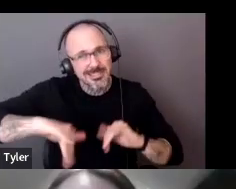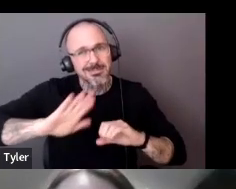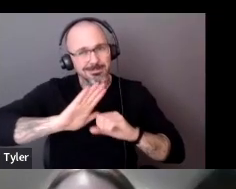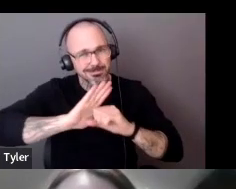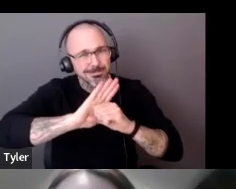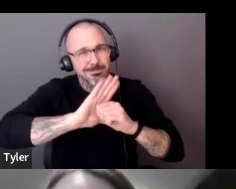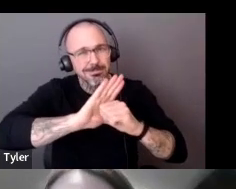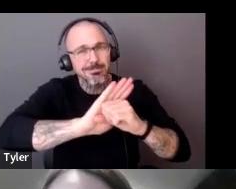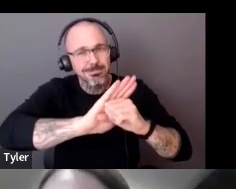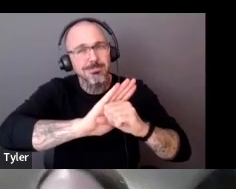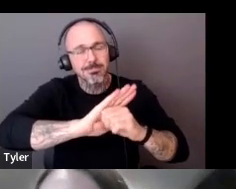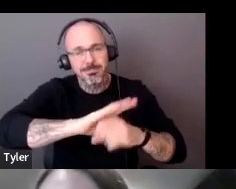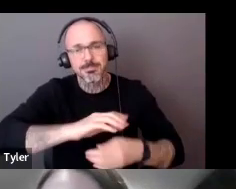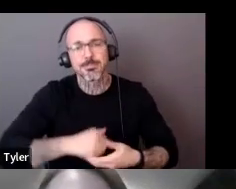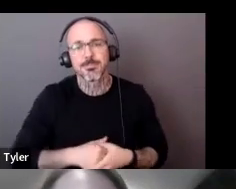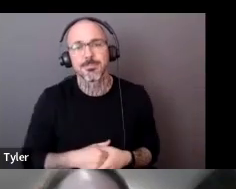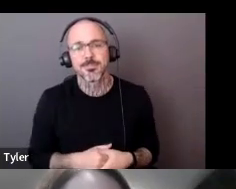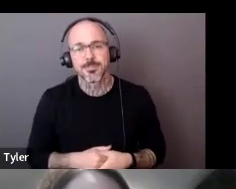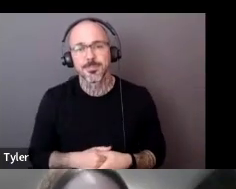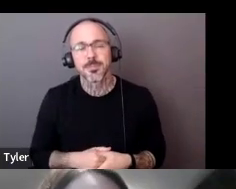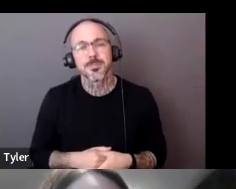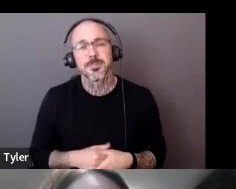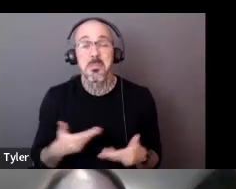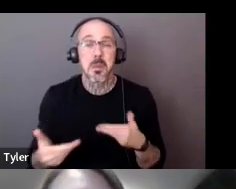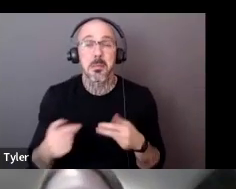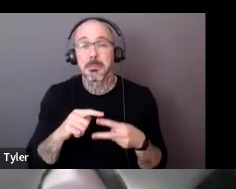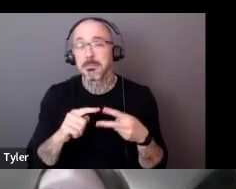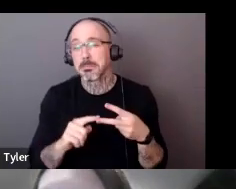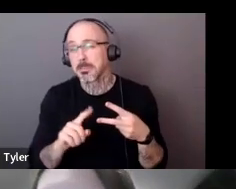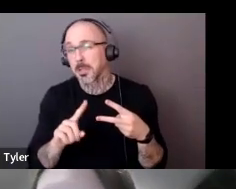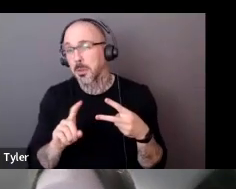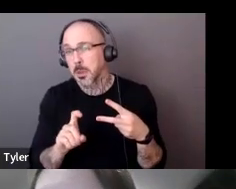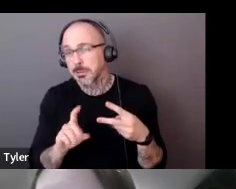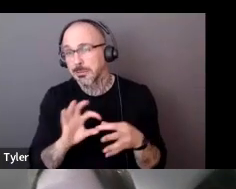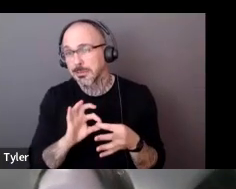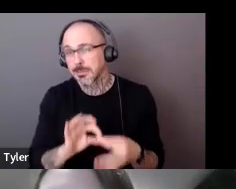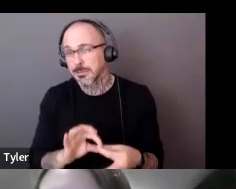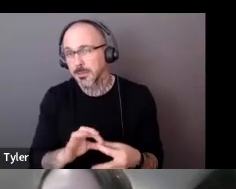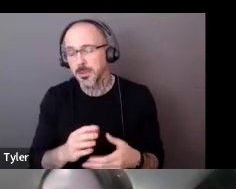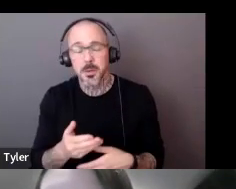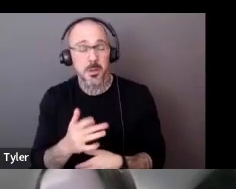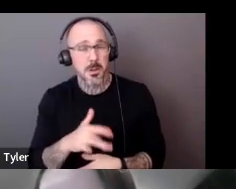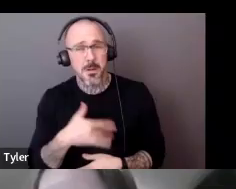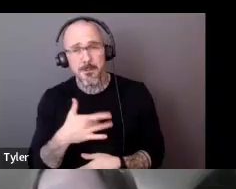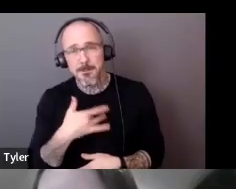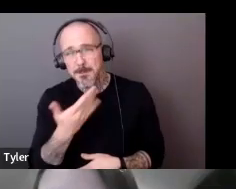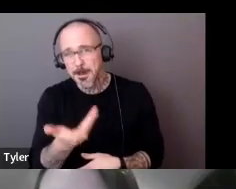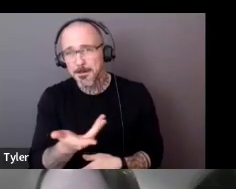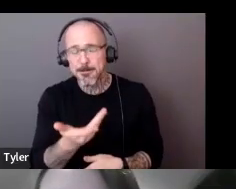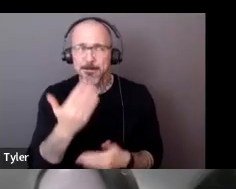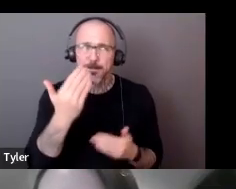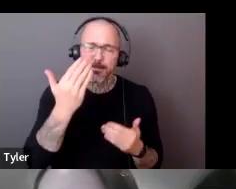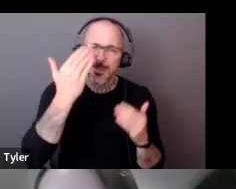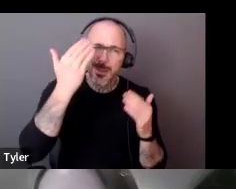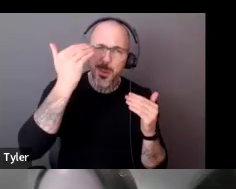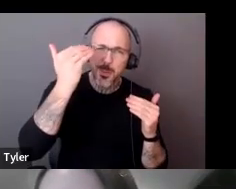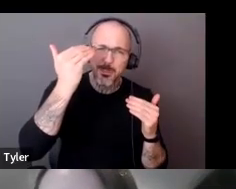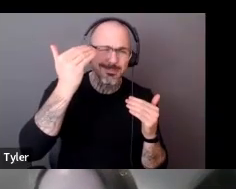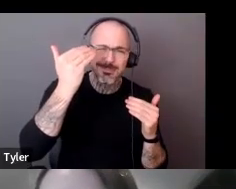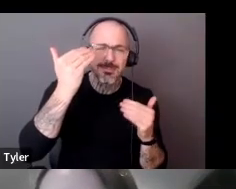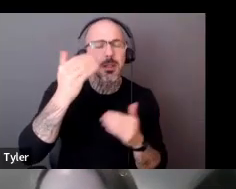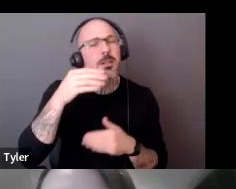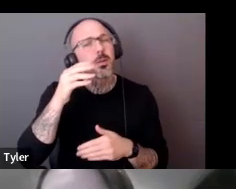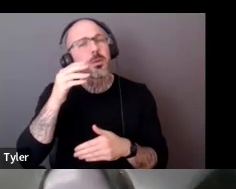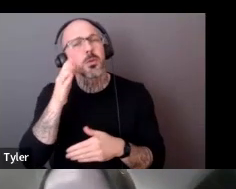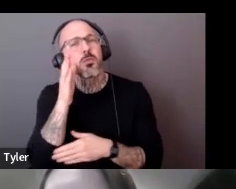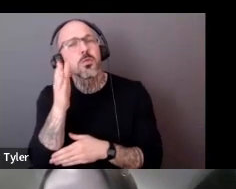next question, but do you think that I don't want to say hope, but are you positive for the future that things could change? Like you